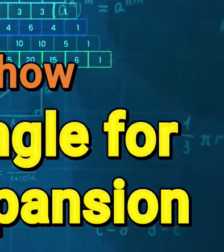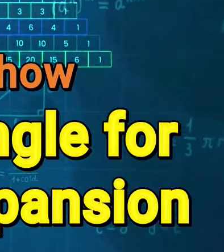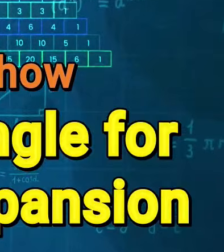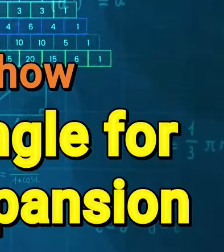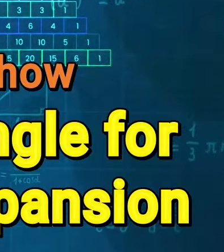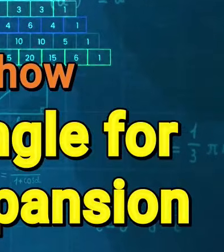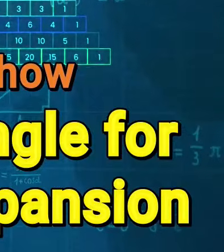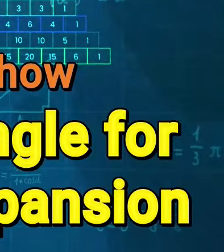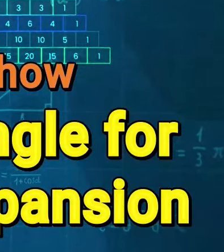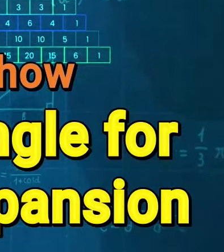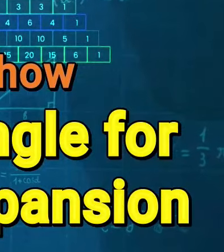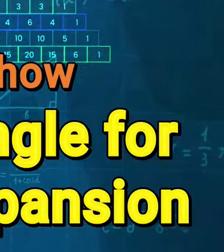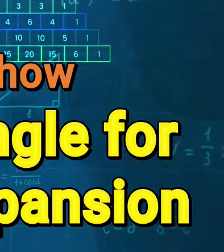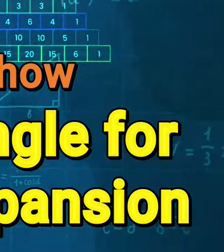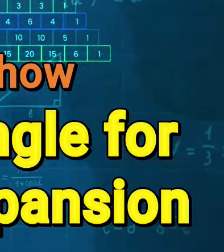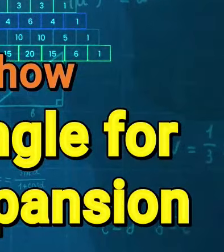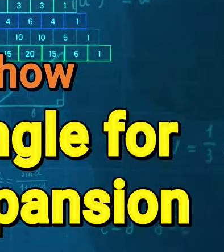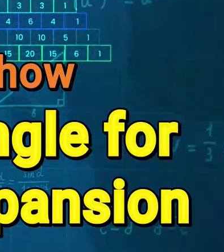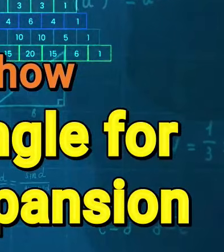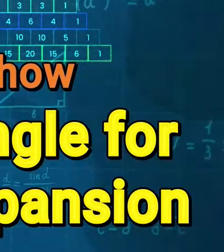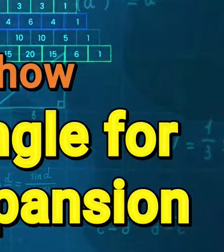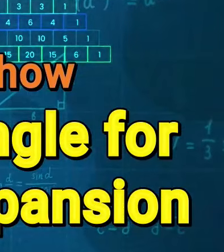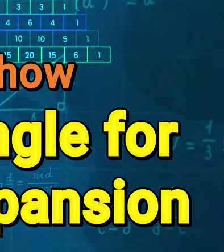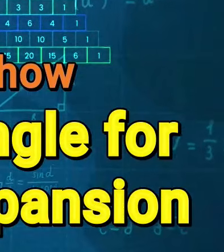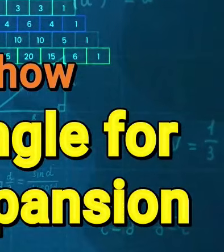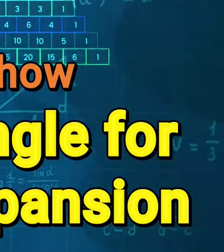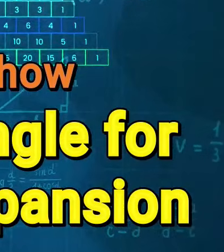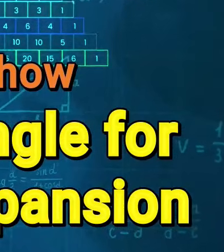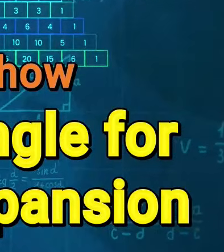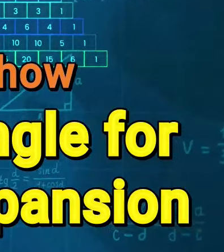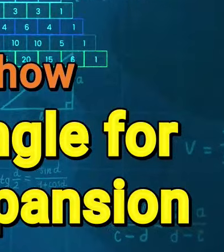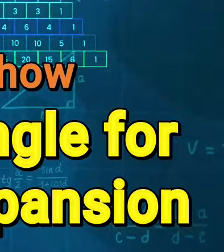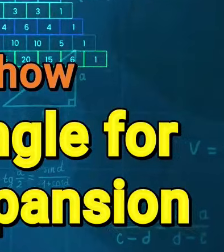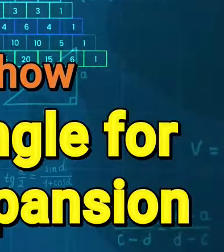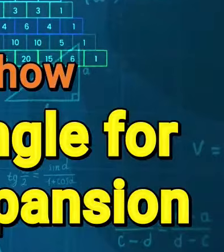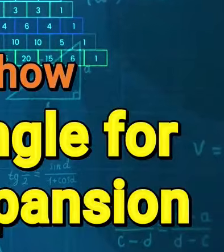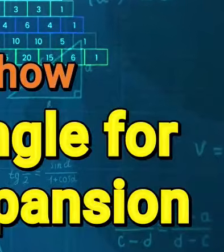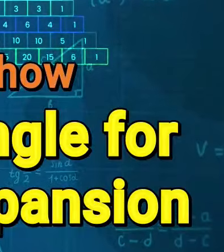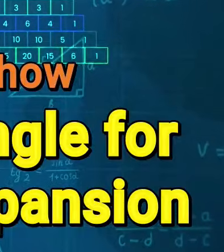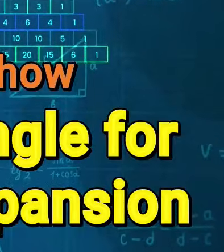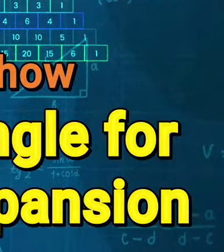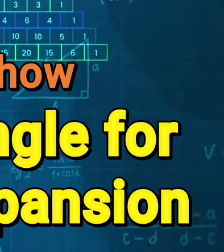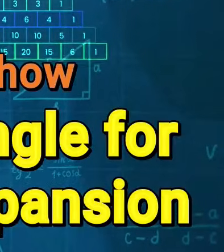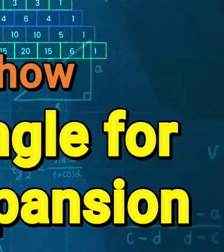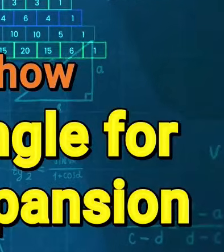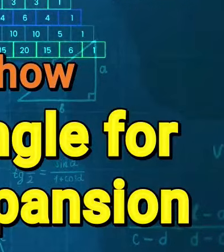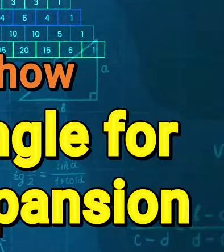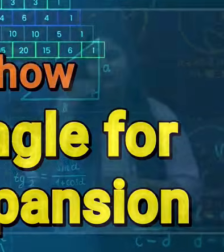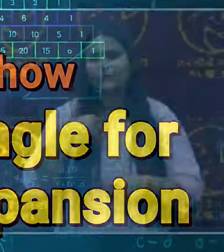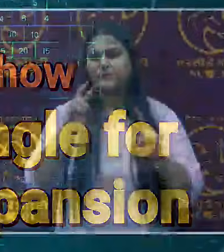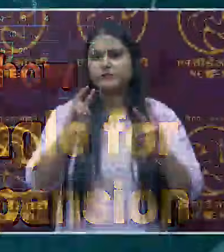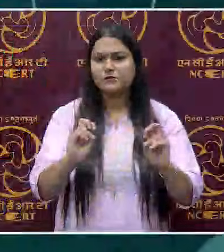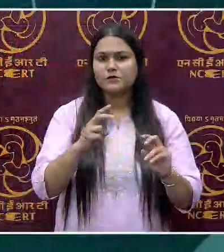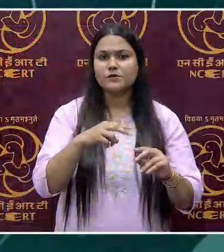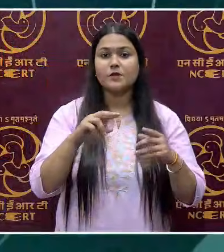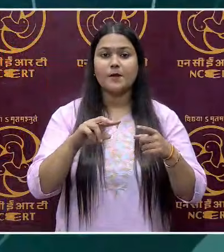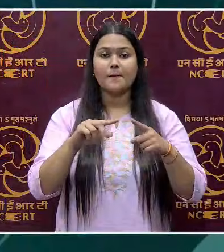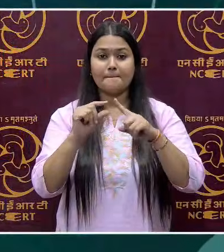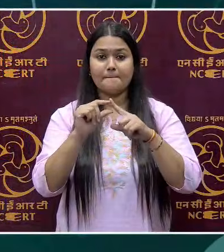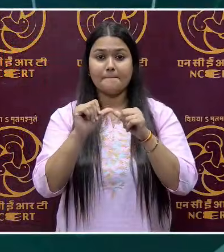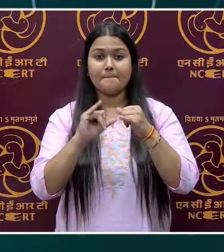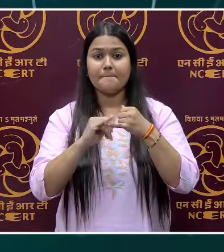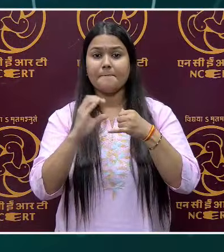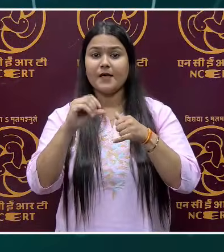Pascal's triangle for coefficients of a binomial expansion. If you know this topic, if you know Pascal's